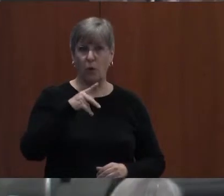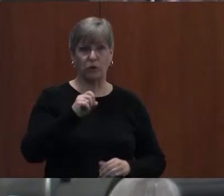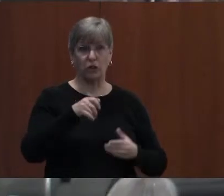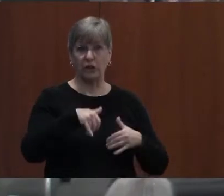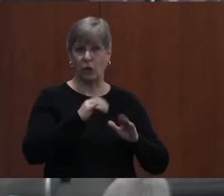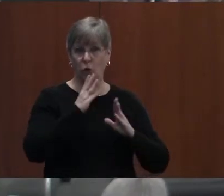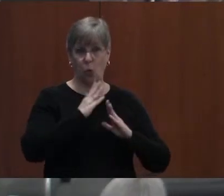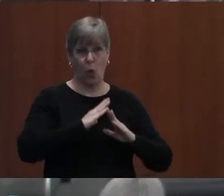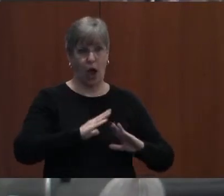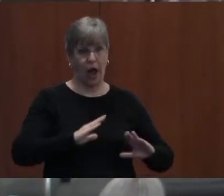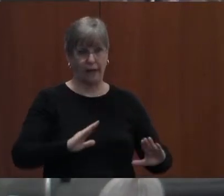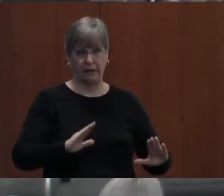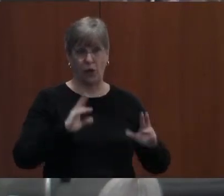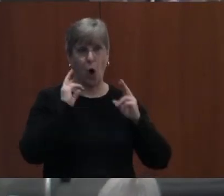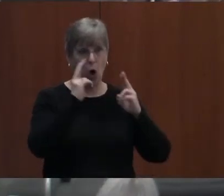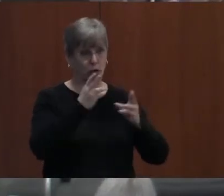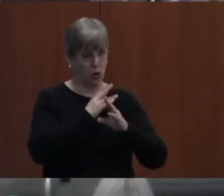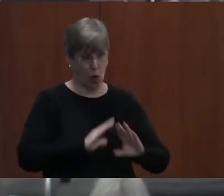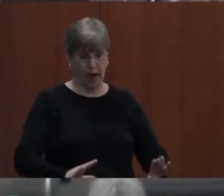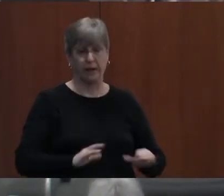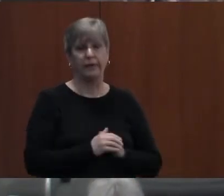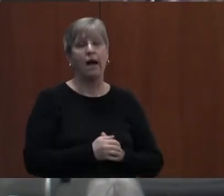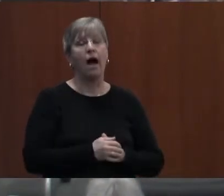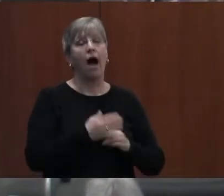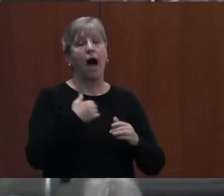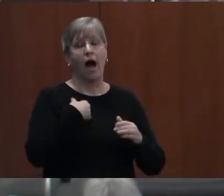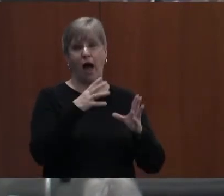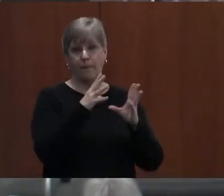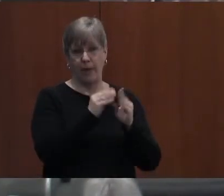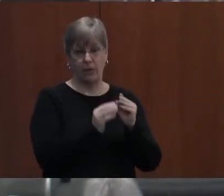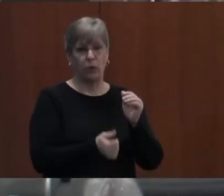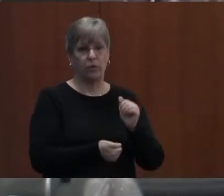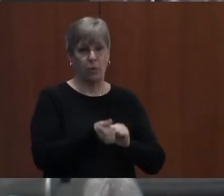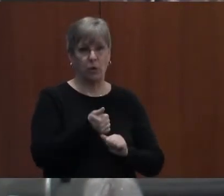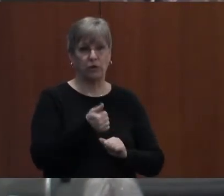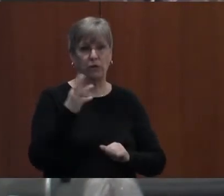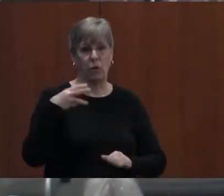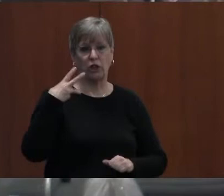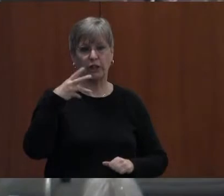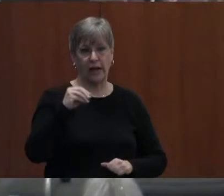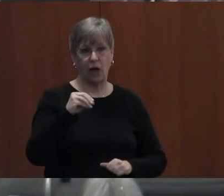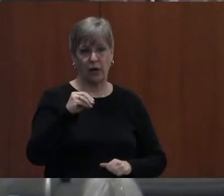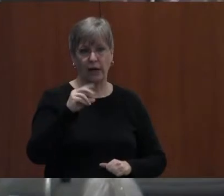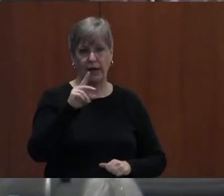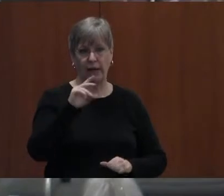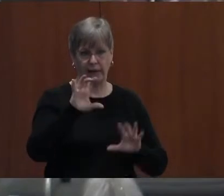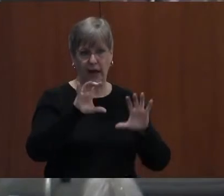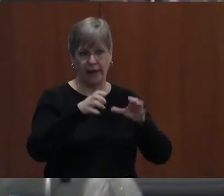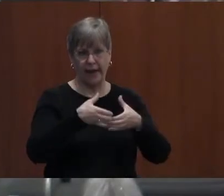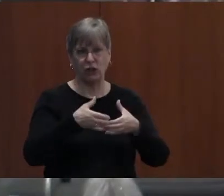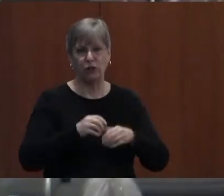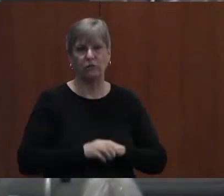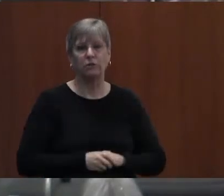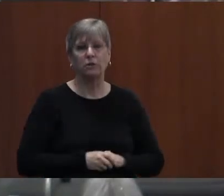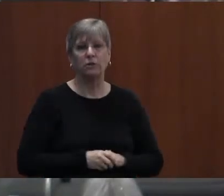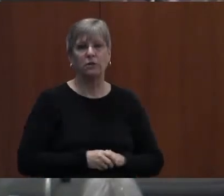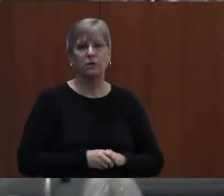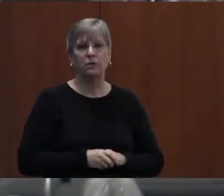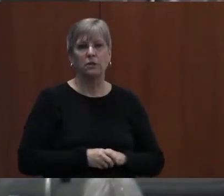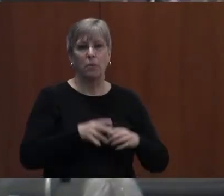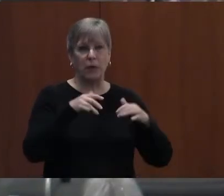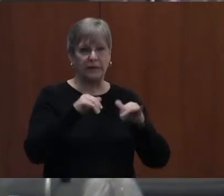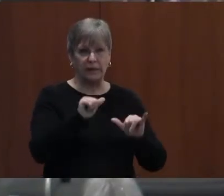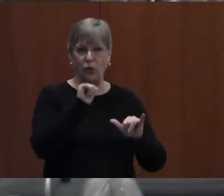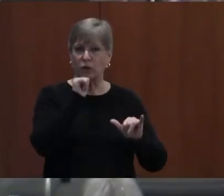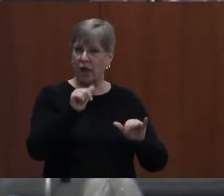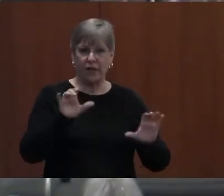in the other day and met with most of the Washington County delegation, but there still is